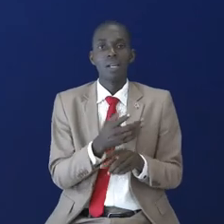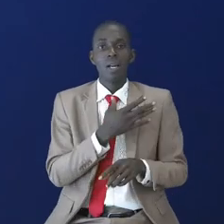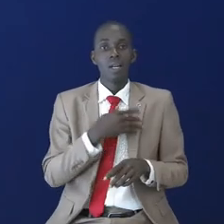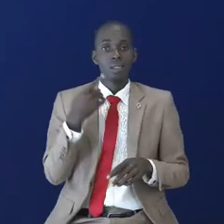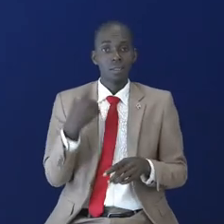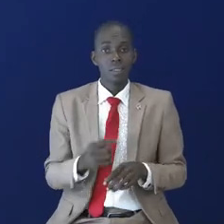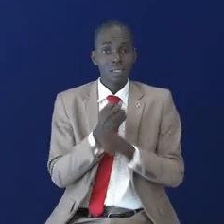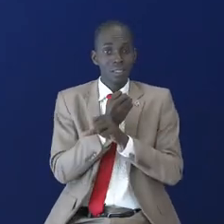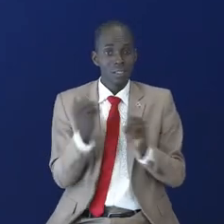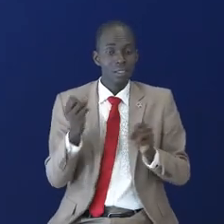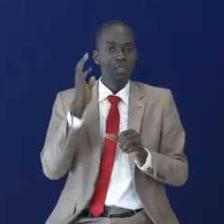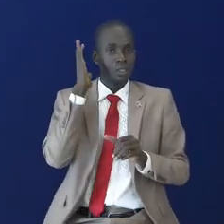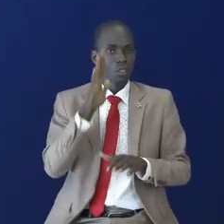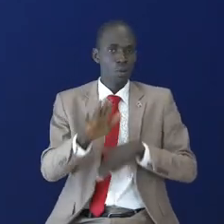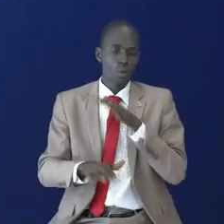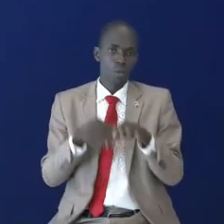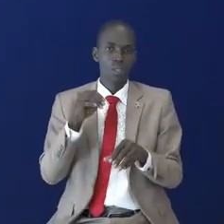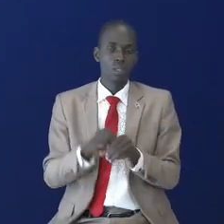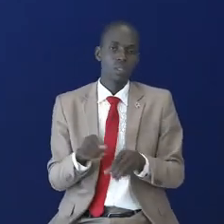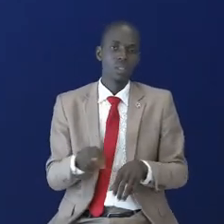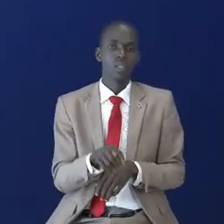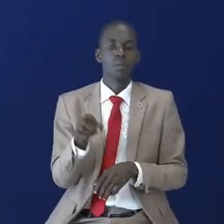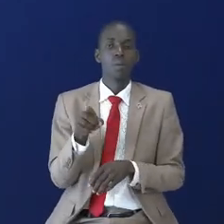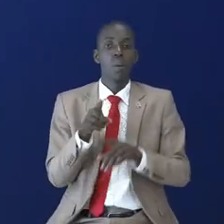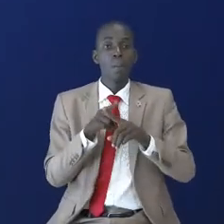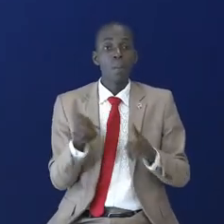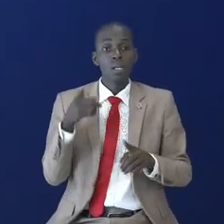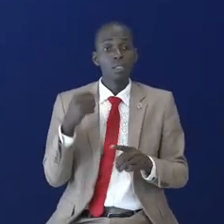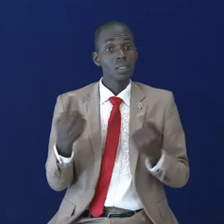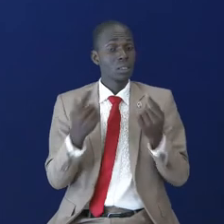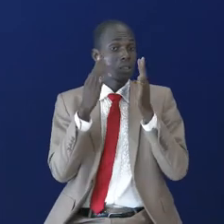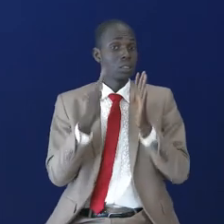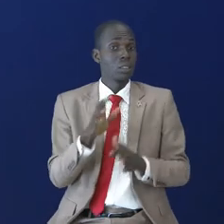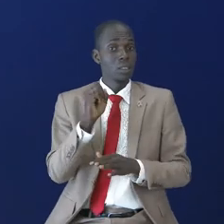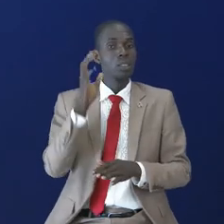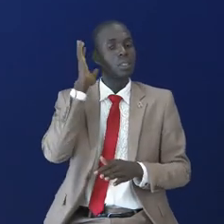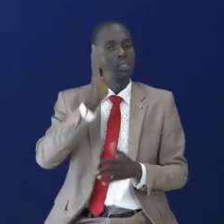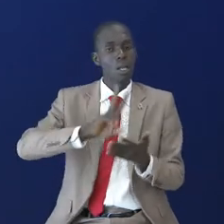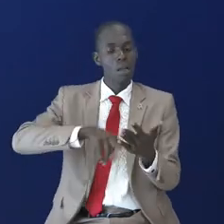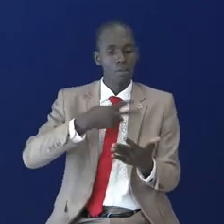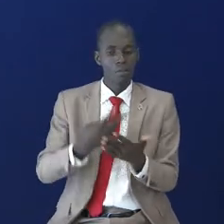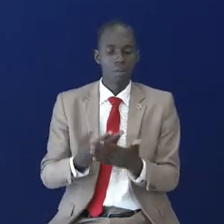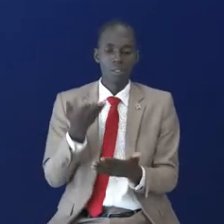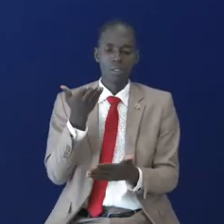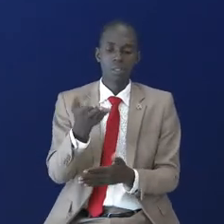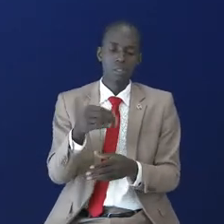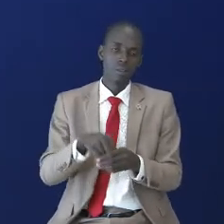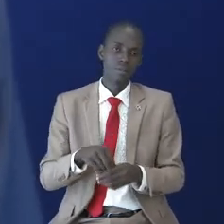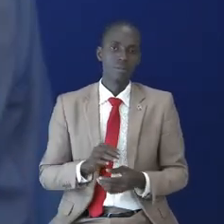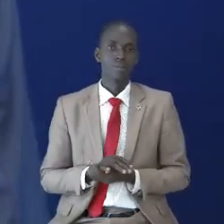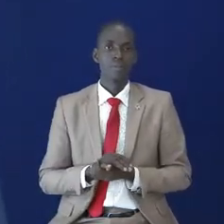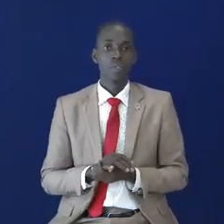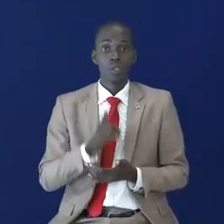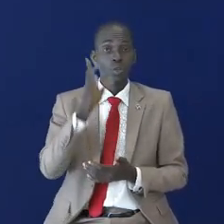just shall walk in them, but the transgressors shall fall therein. You